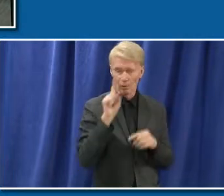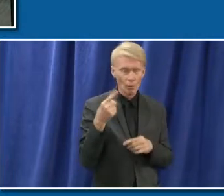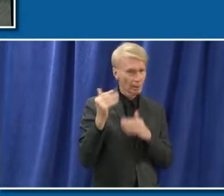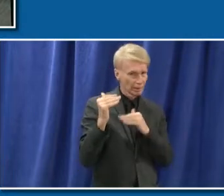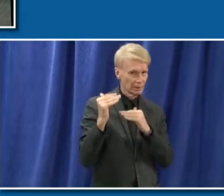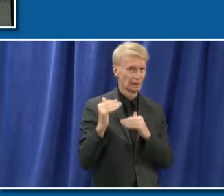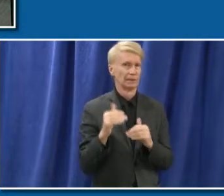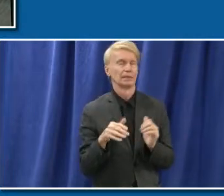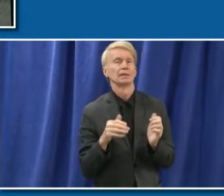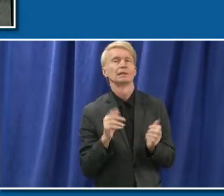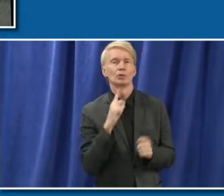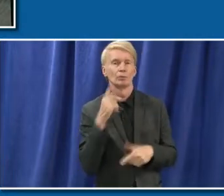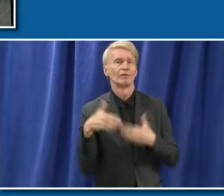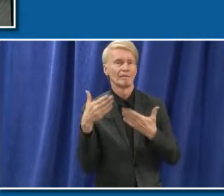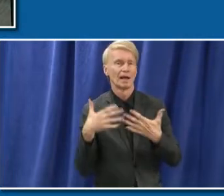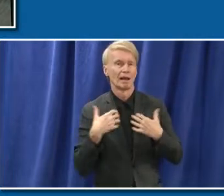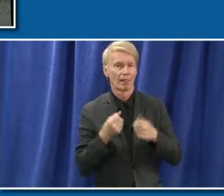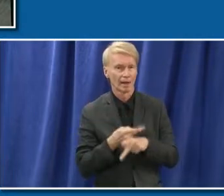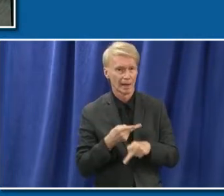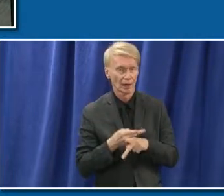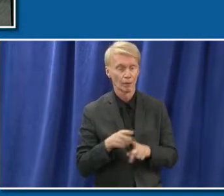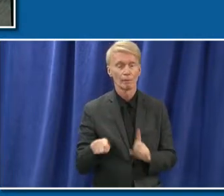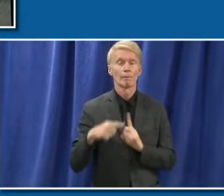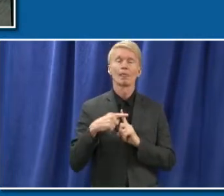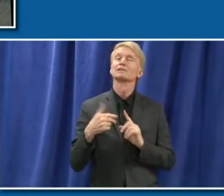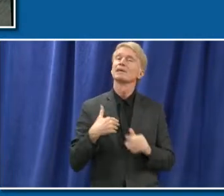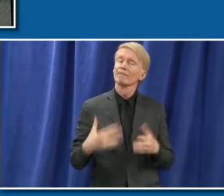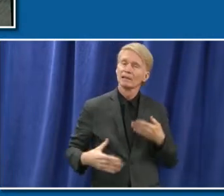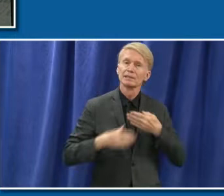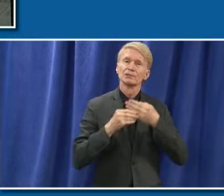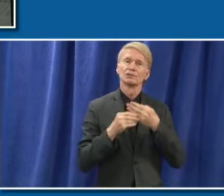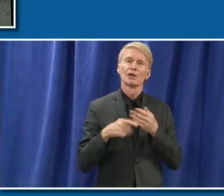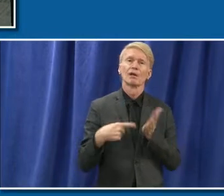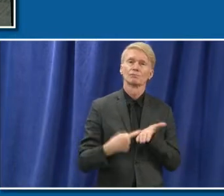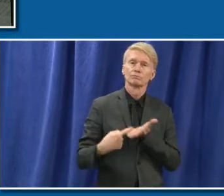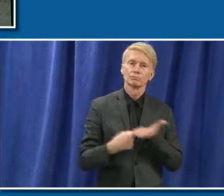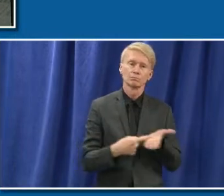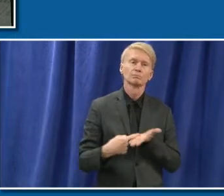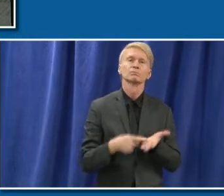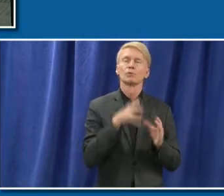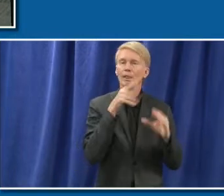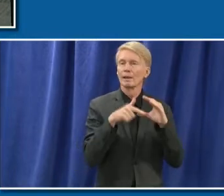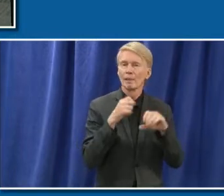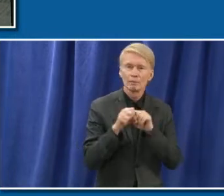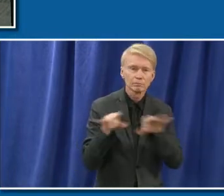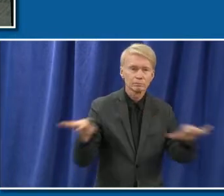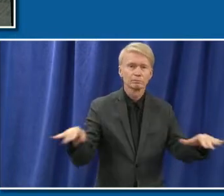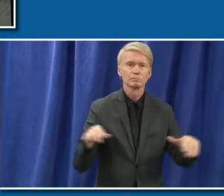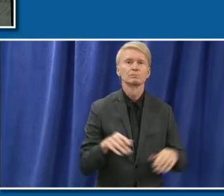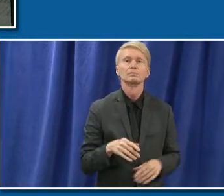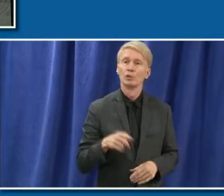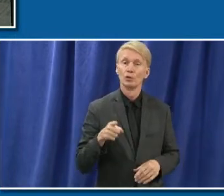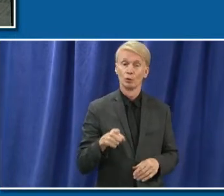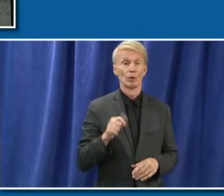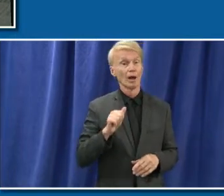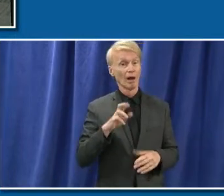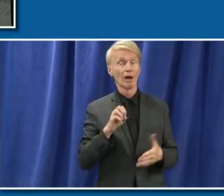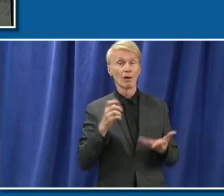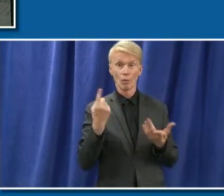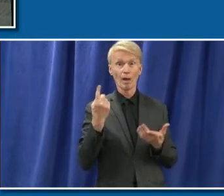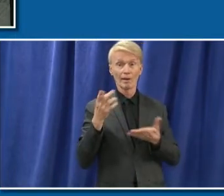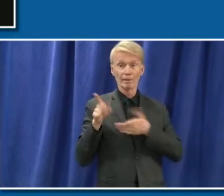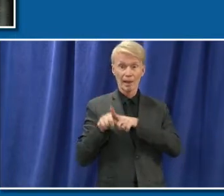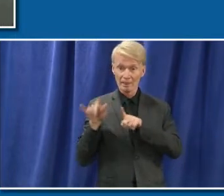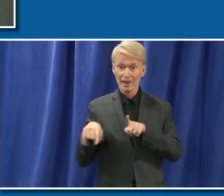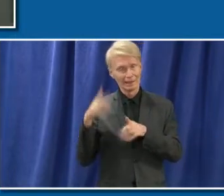providers. There are additional communications coming out, so please, you will get additional information about this if you're a provider. Yeah, literally